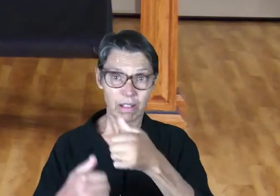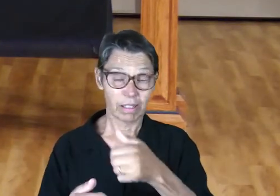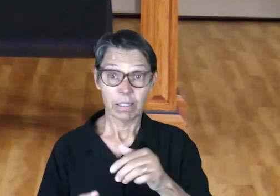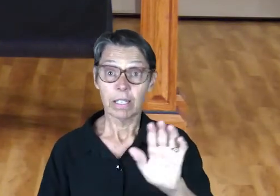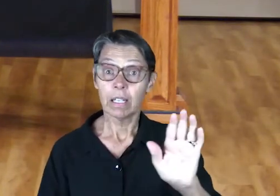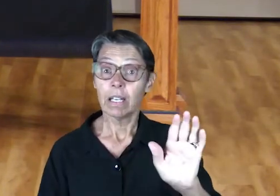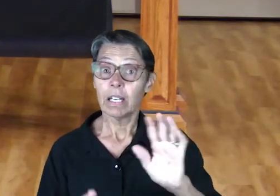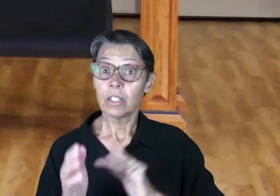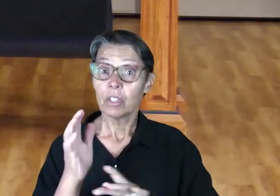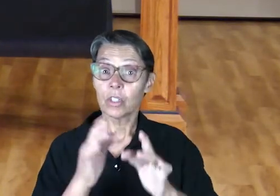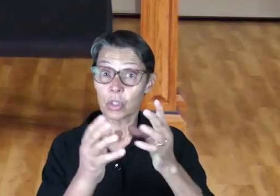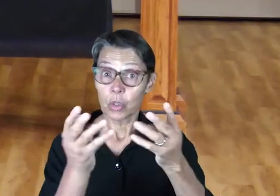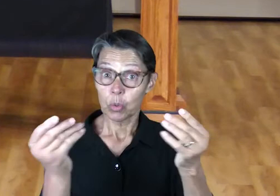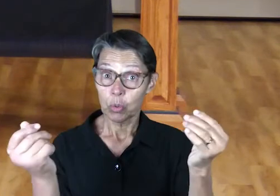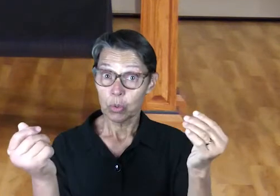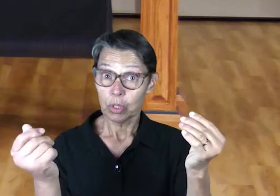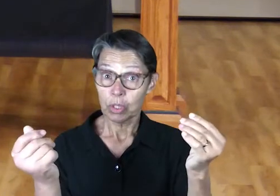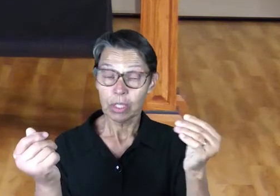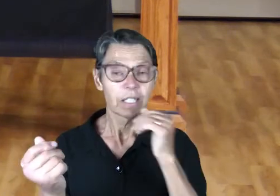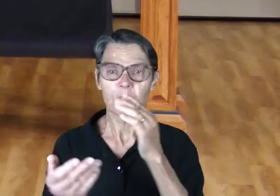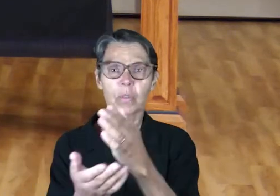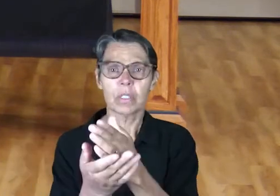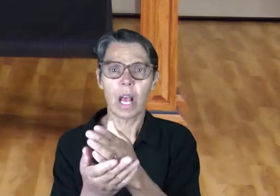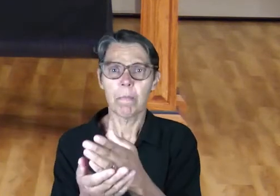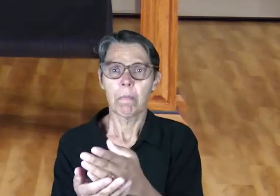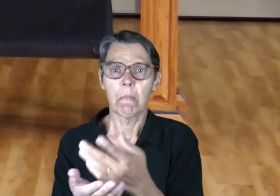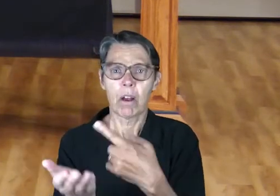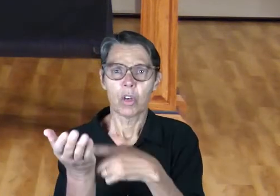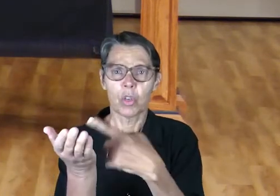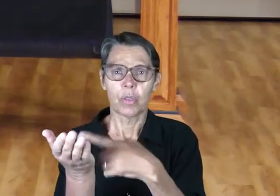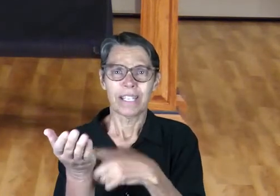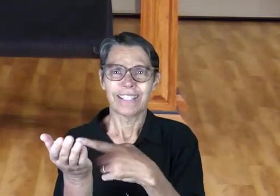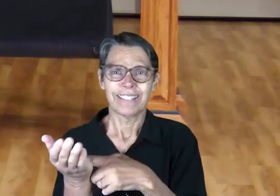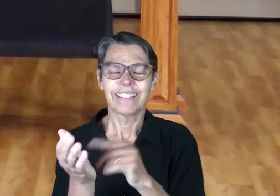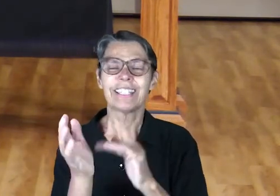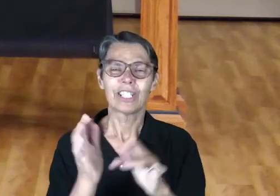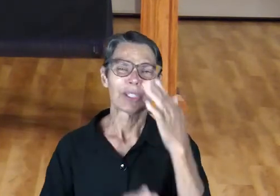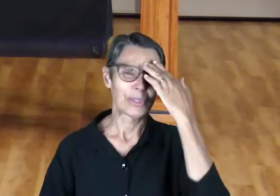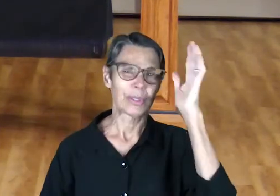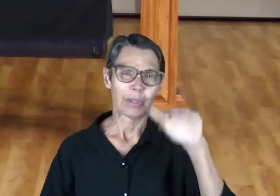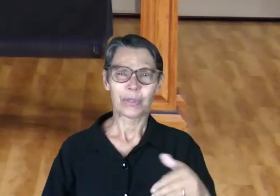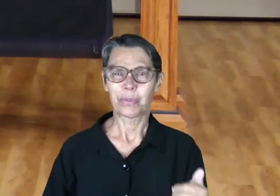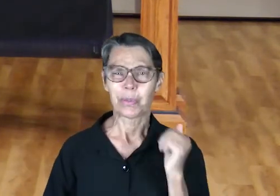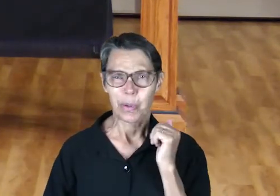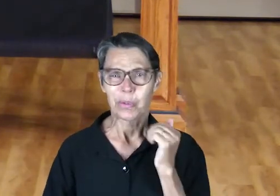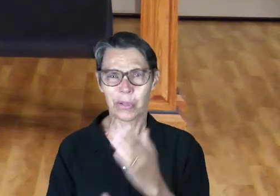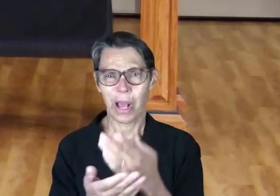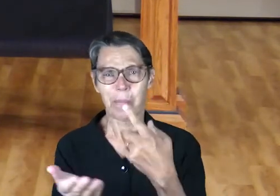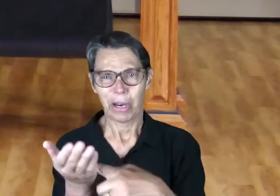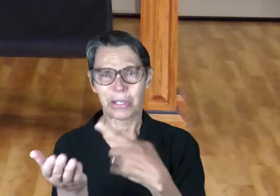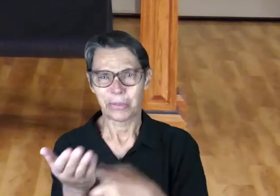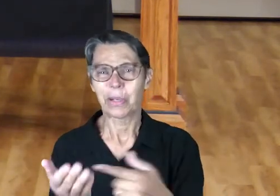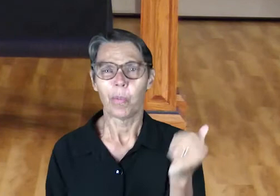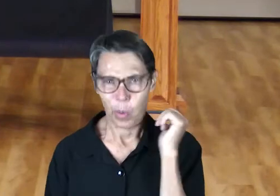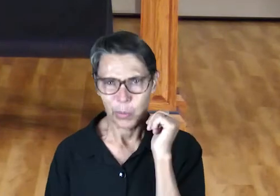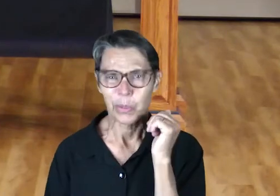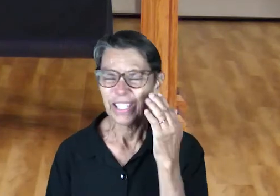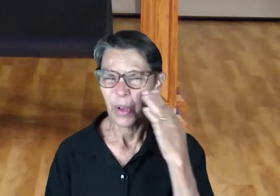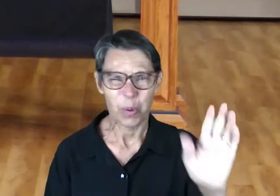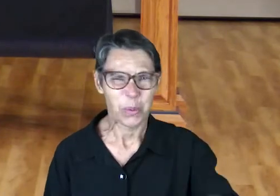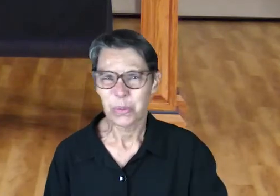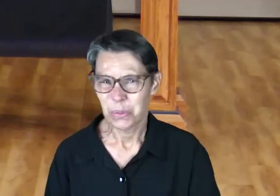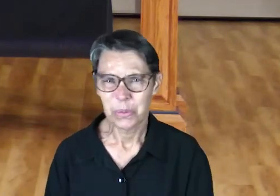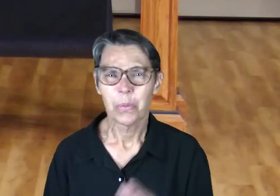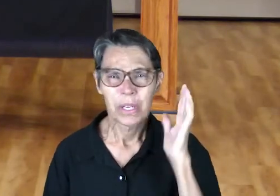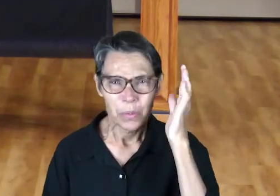Jesus' resolution about their argument is not that they should stop arguing. He knows us better than that. Jesus knows